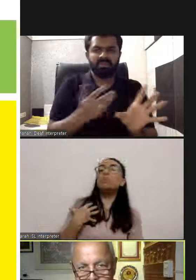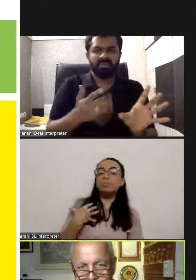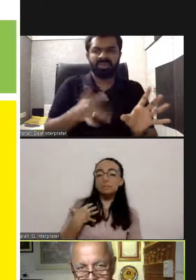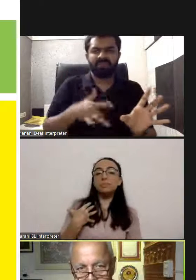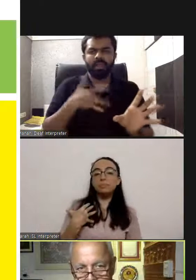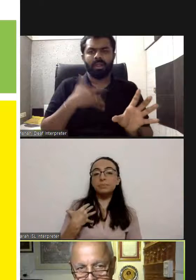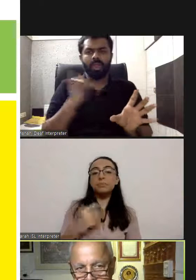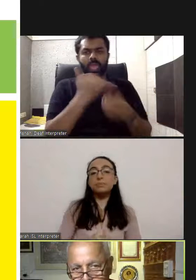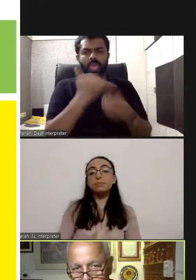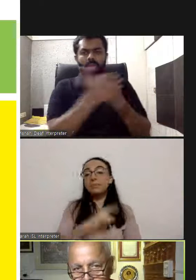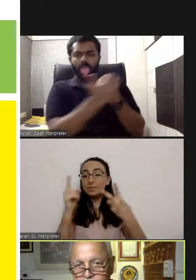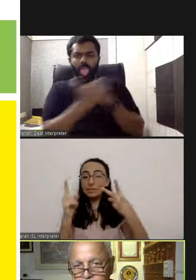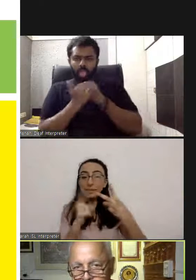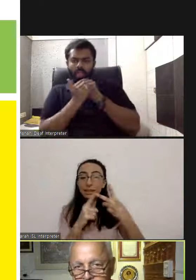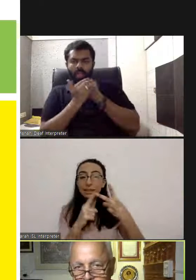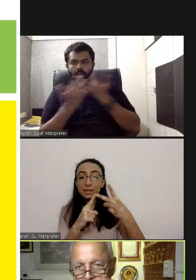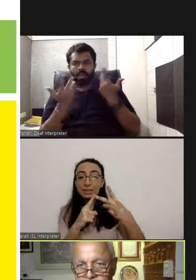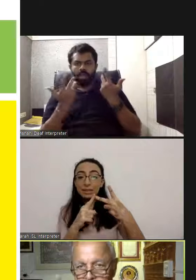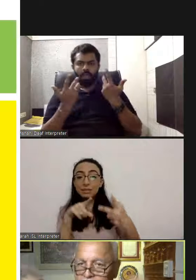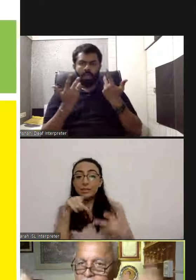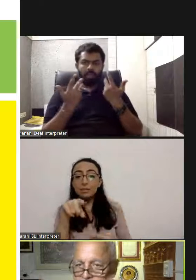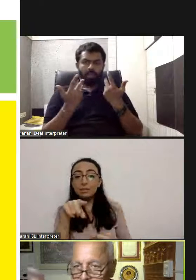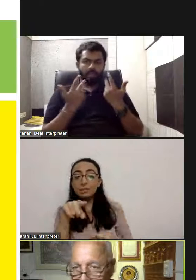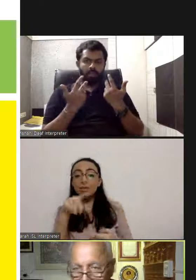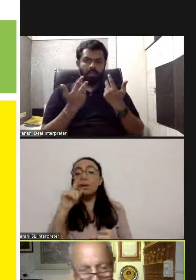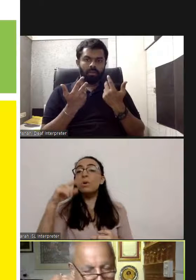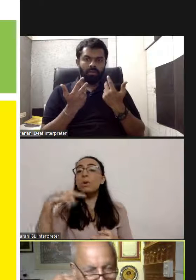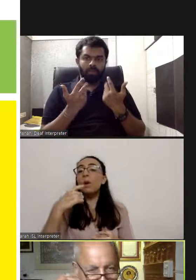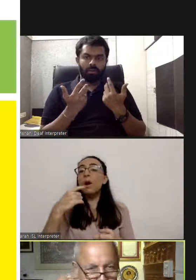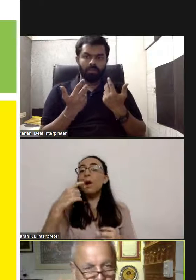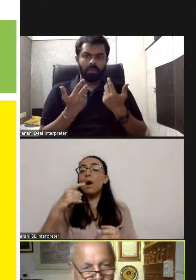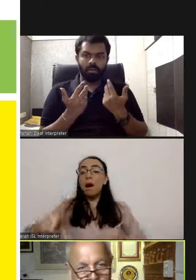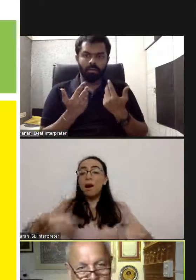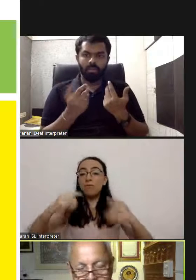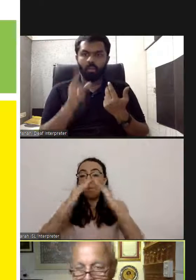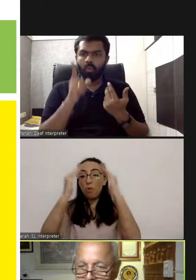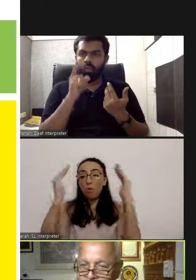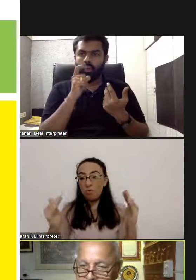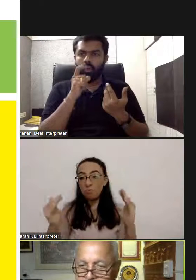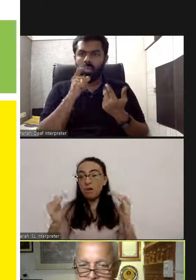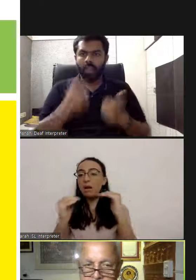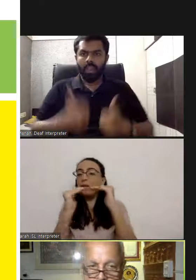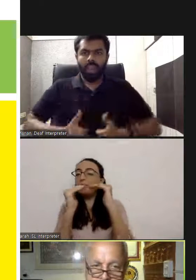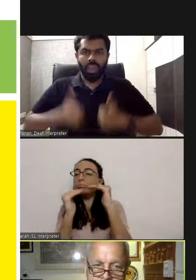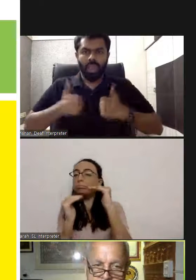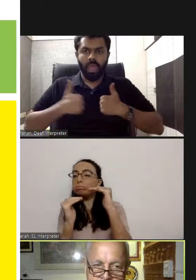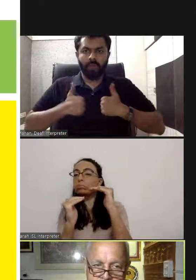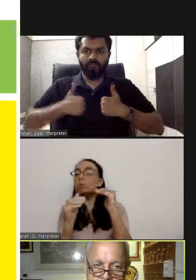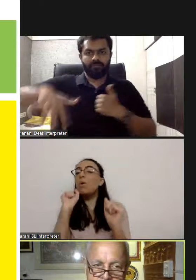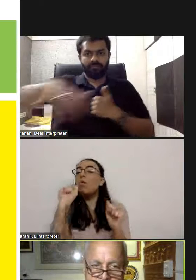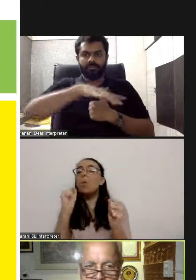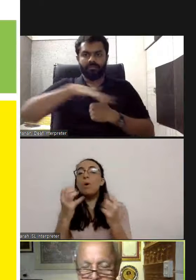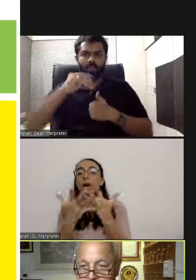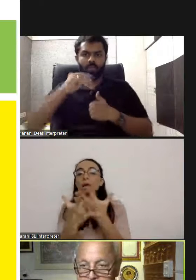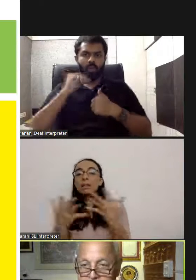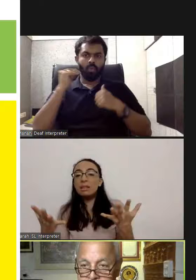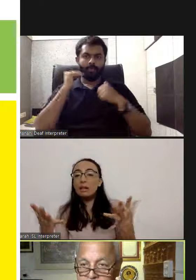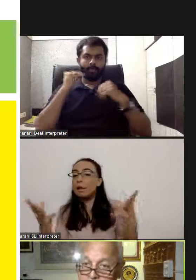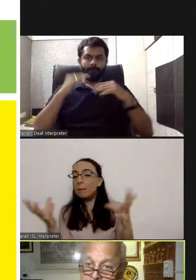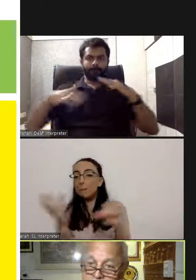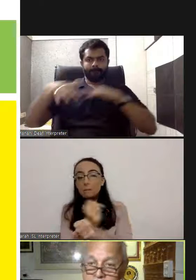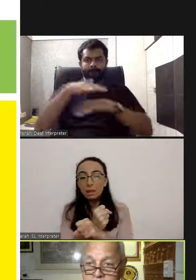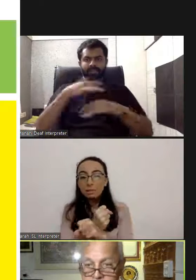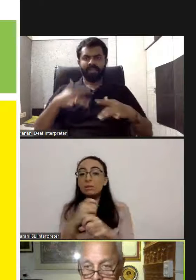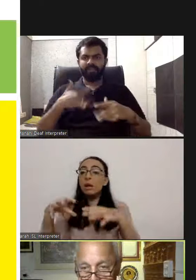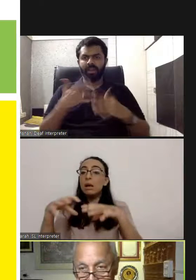poverty. People who live in the marginal areas, they have material deprivation, they have alienation, they're